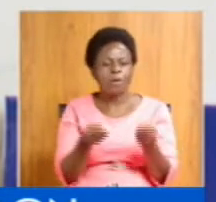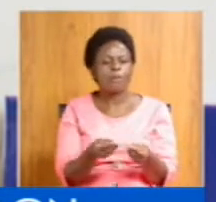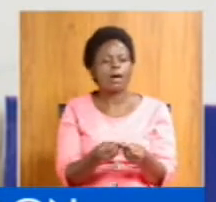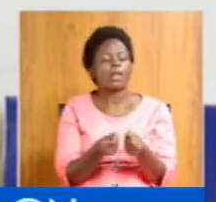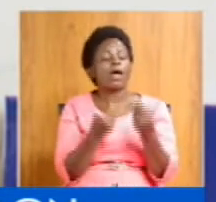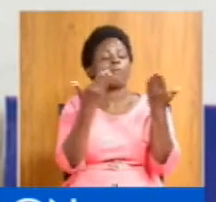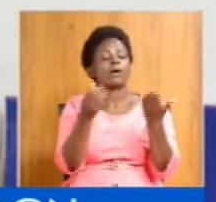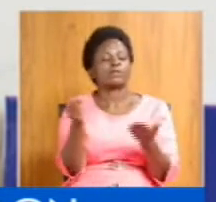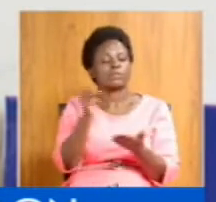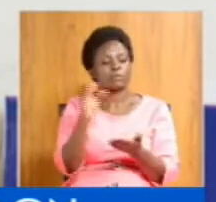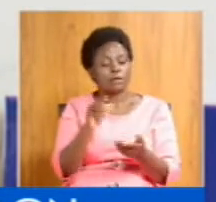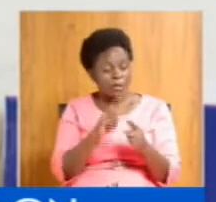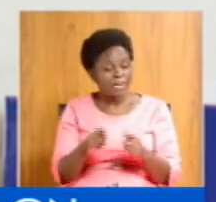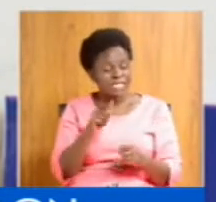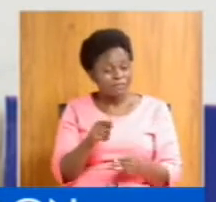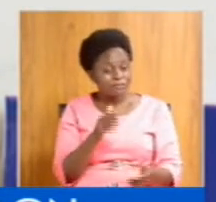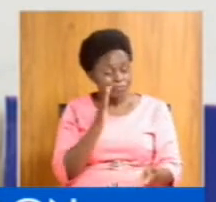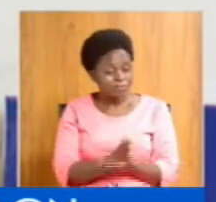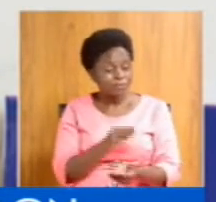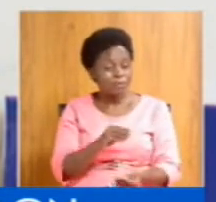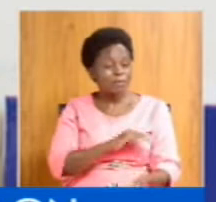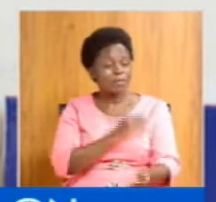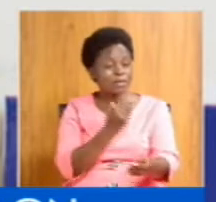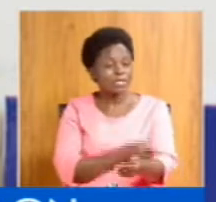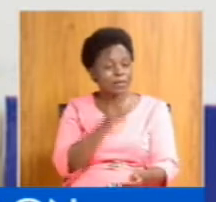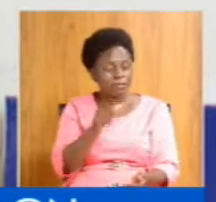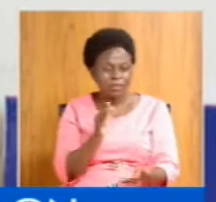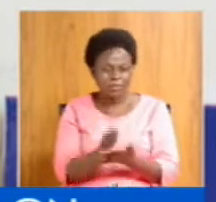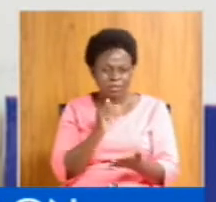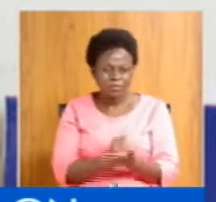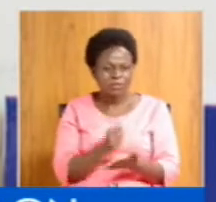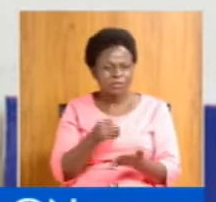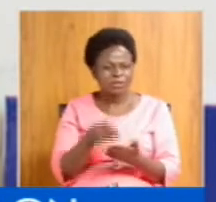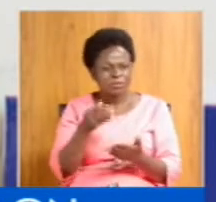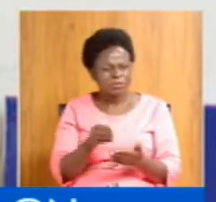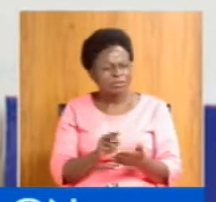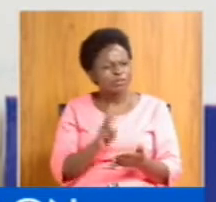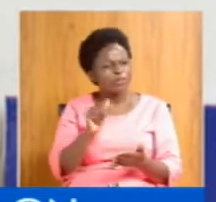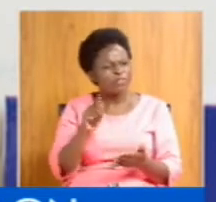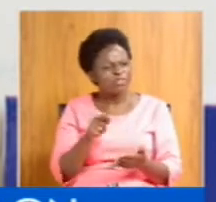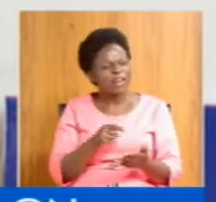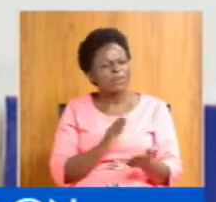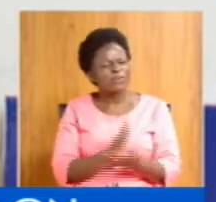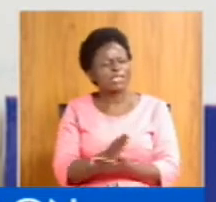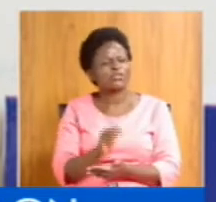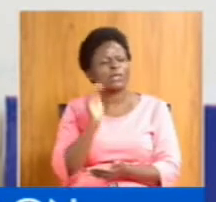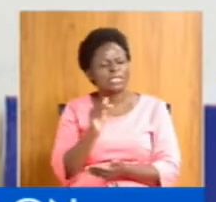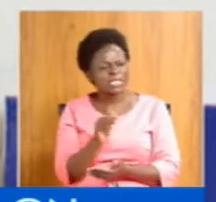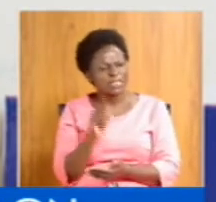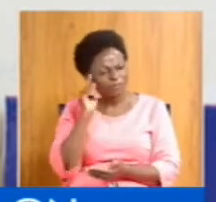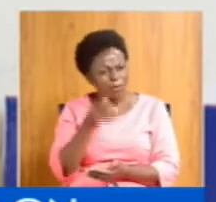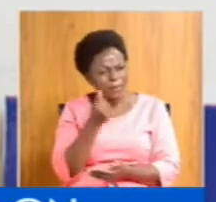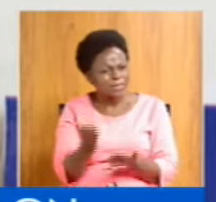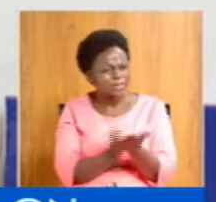to that sub-county? But if you really give a mandate to somebody because he bought your vote, do you even have a right to ask for